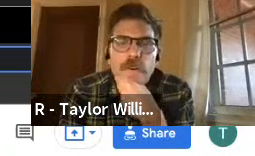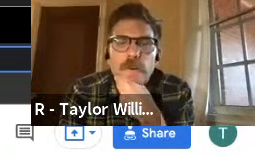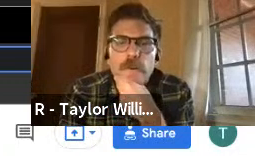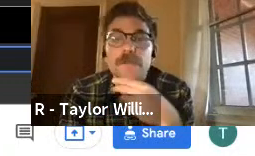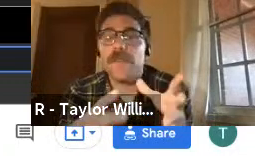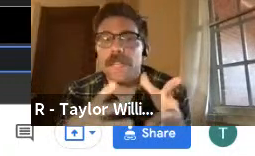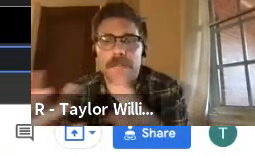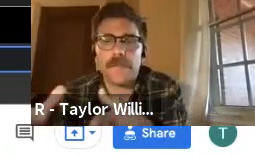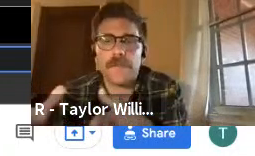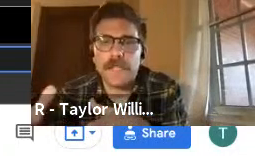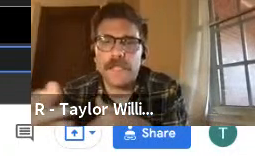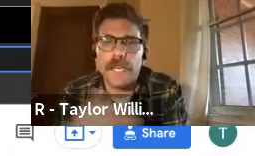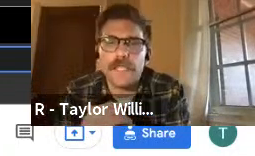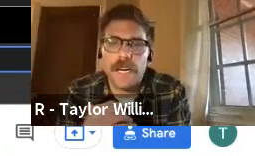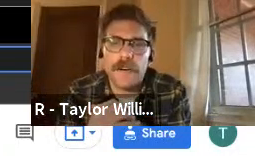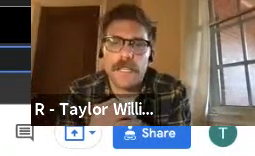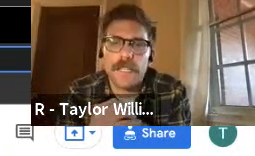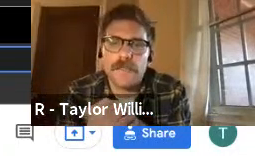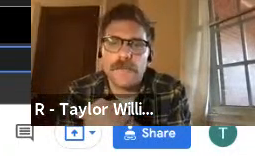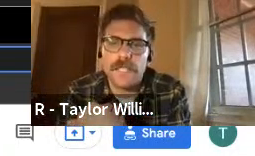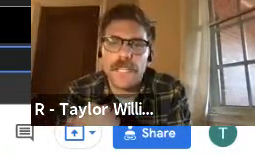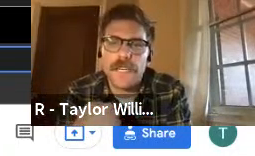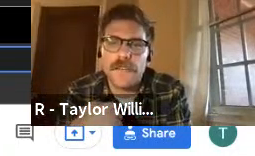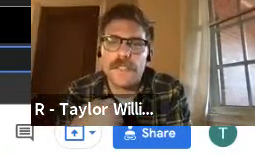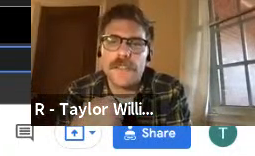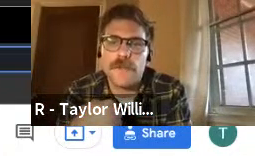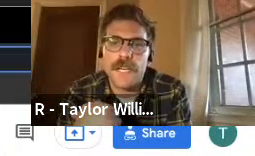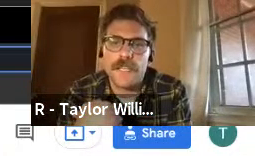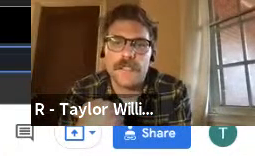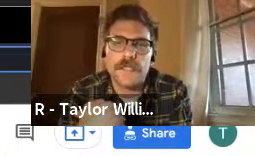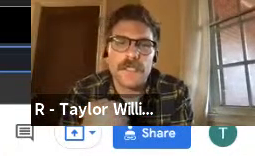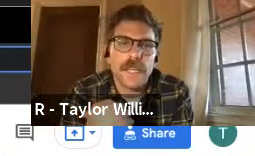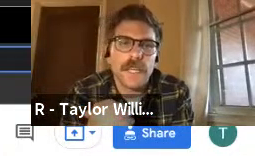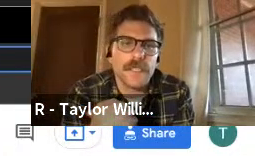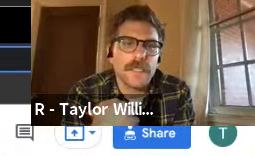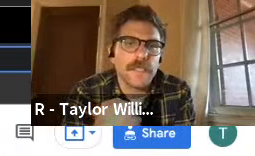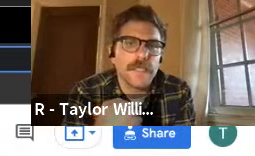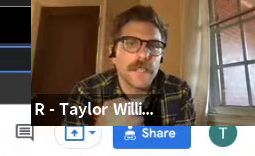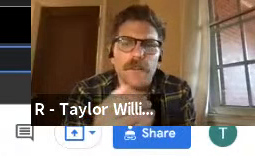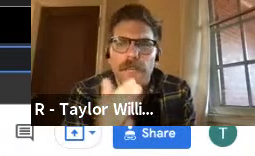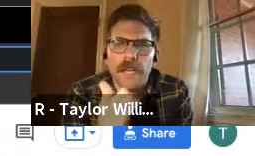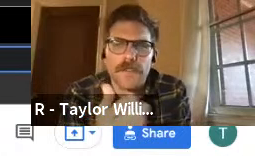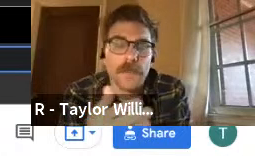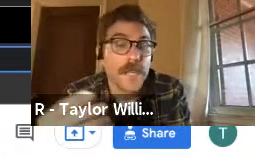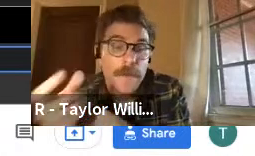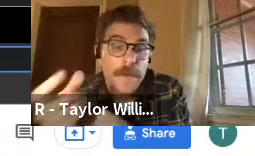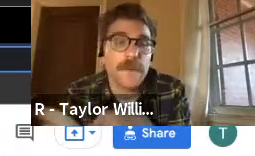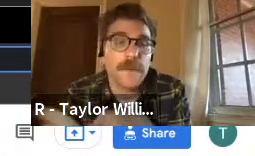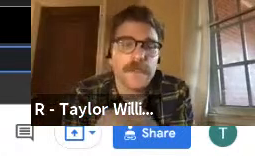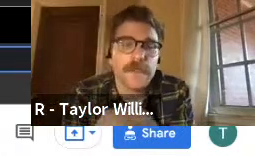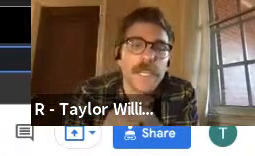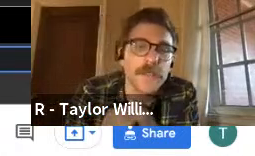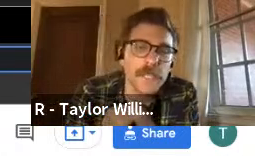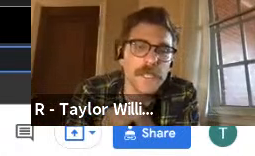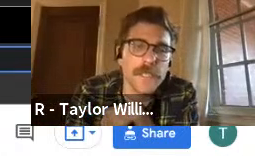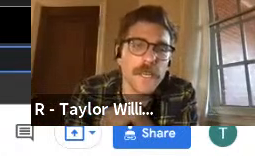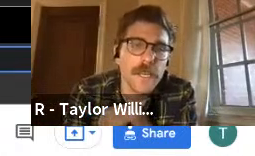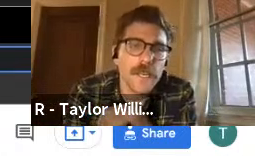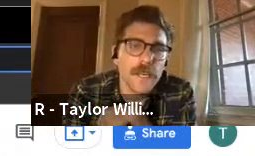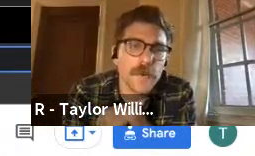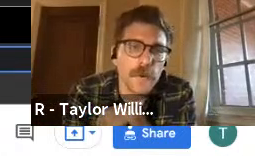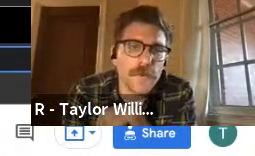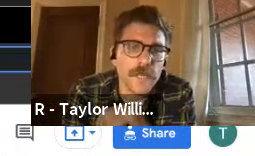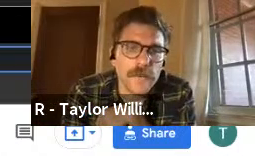Yeah, so once we've identified like our facilitators and note takers, and I don't think, so the timekeeper for each of